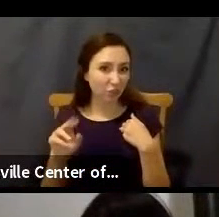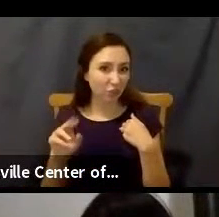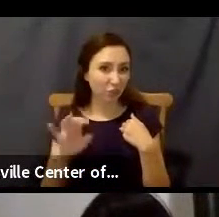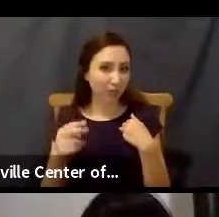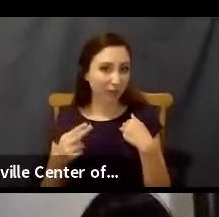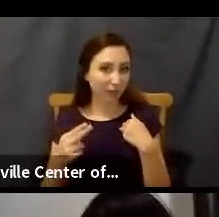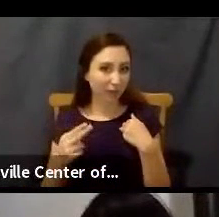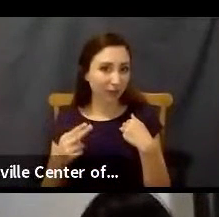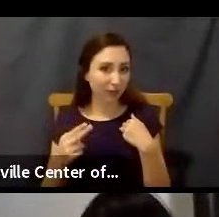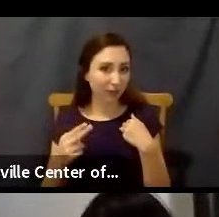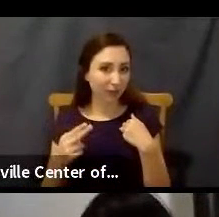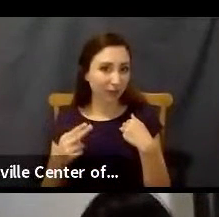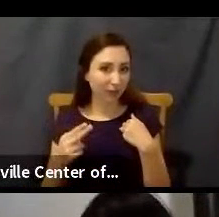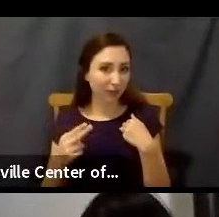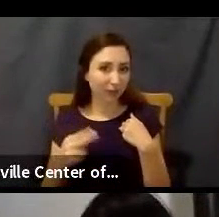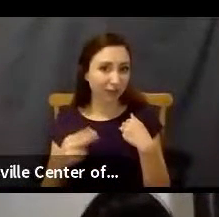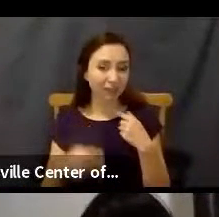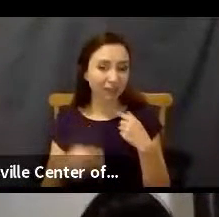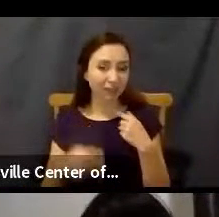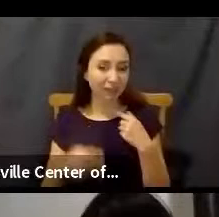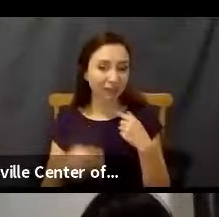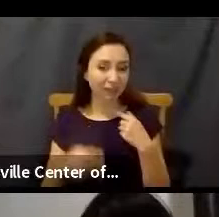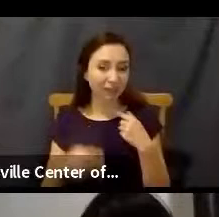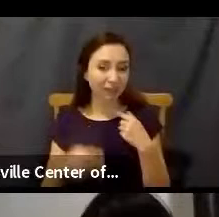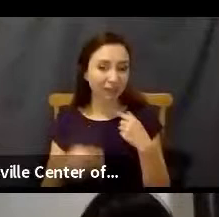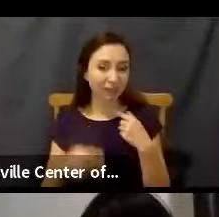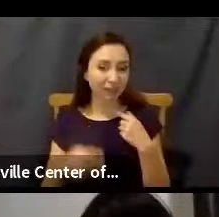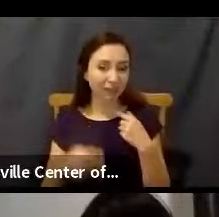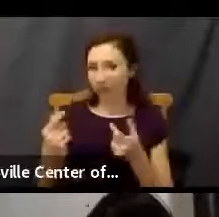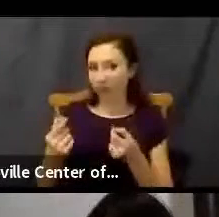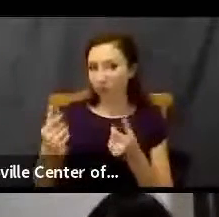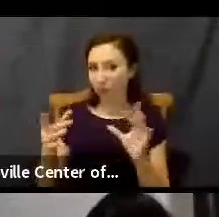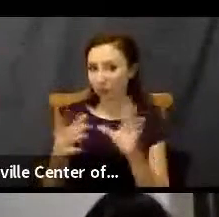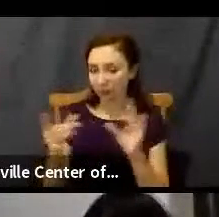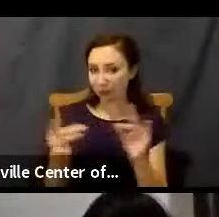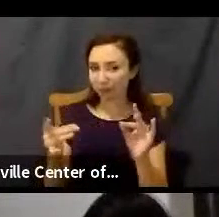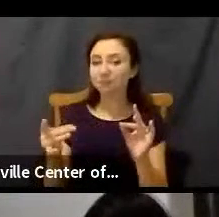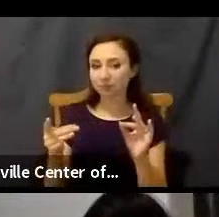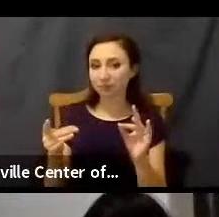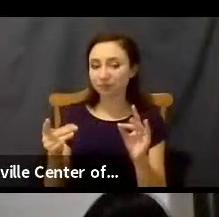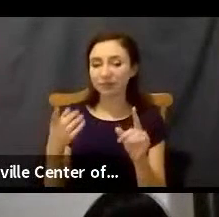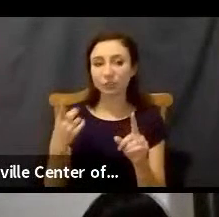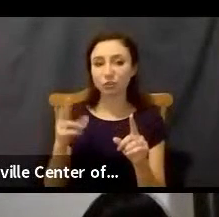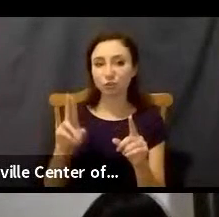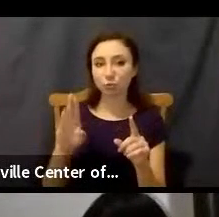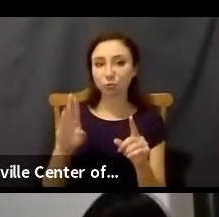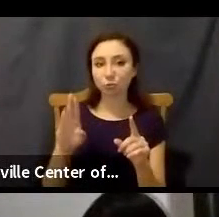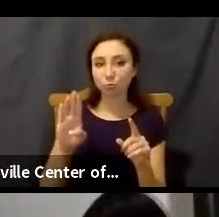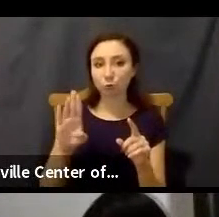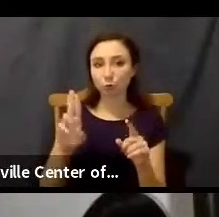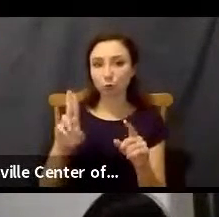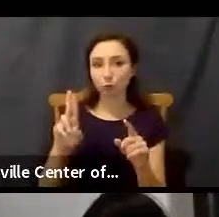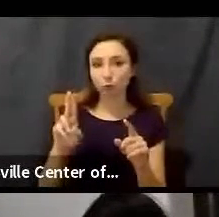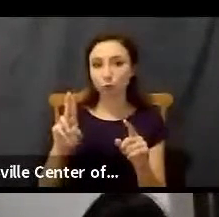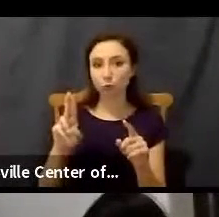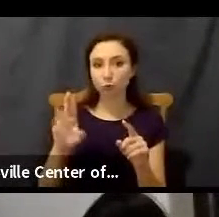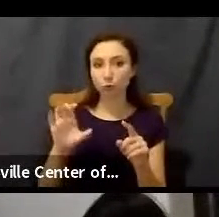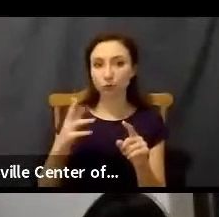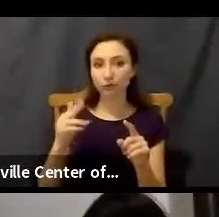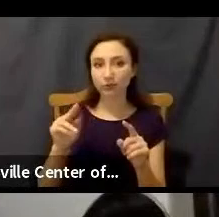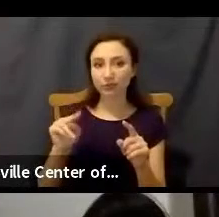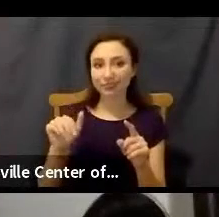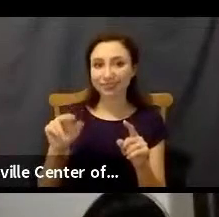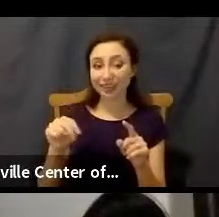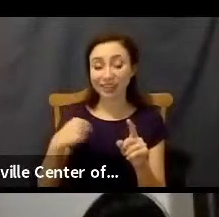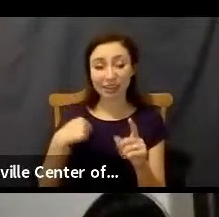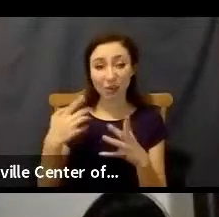yeah, I did one other thing. Actually, quick comment on the other thing. And Dr. Buchanan, I just wanted to mention just a